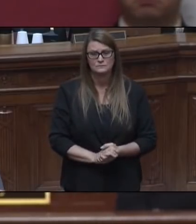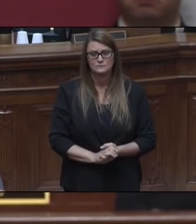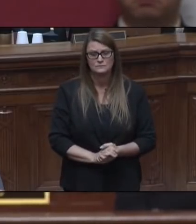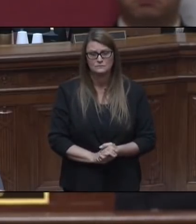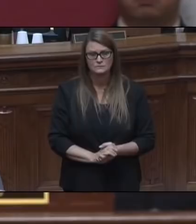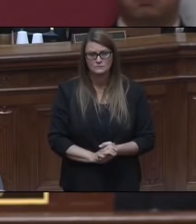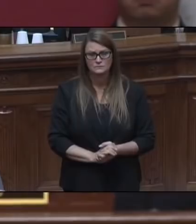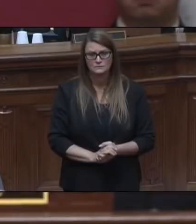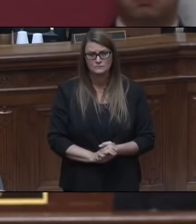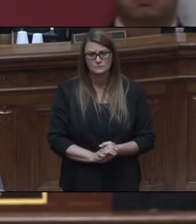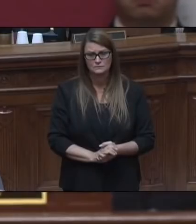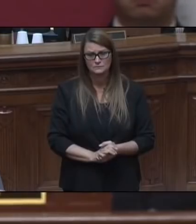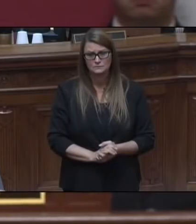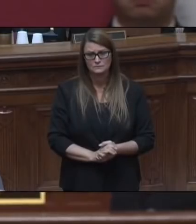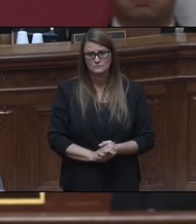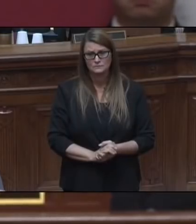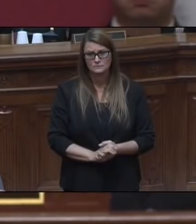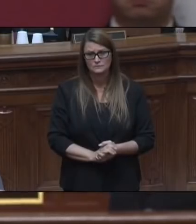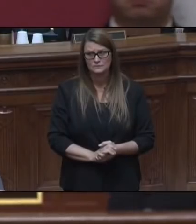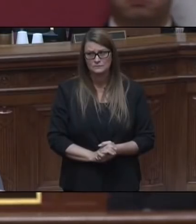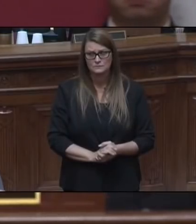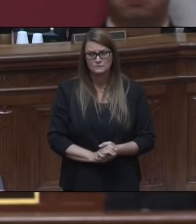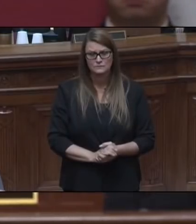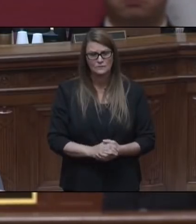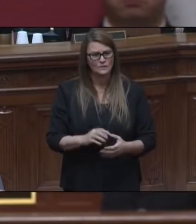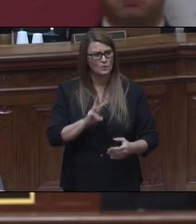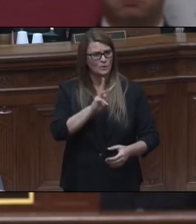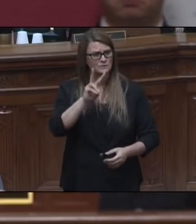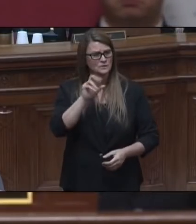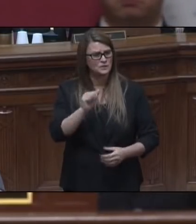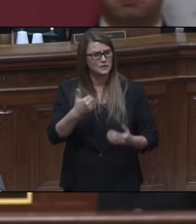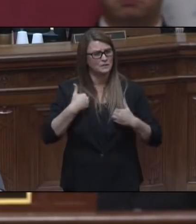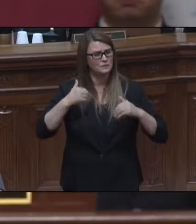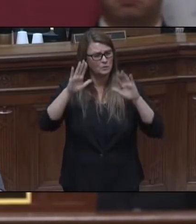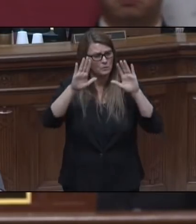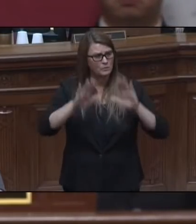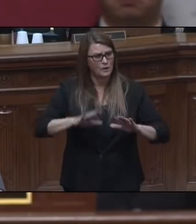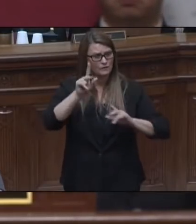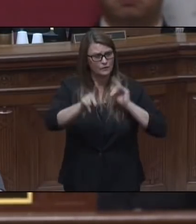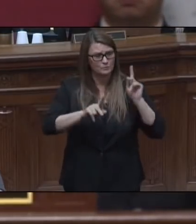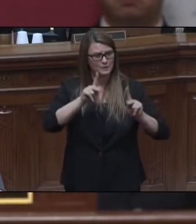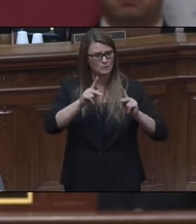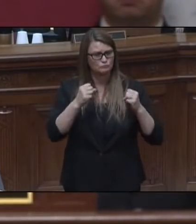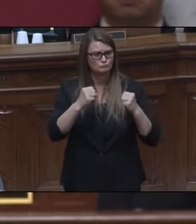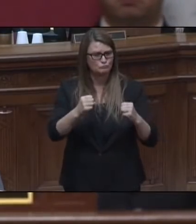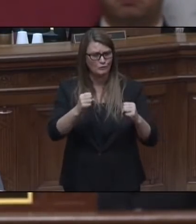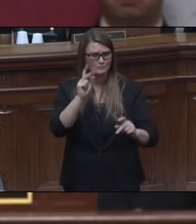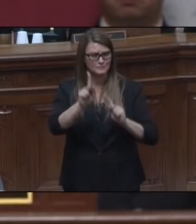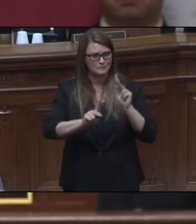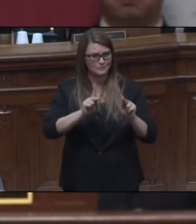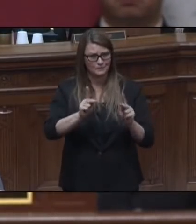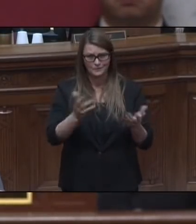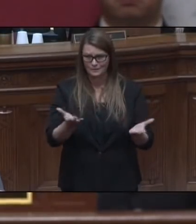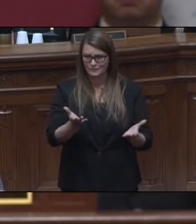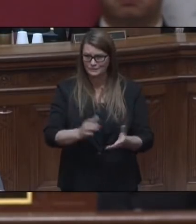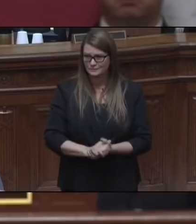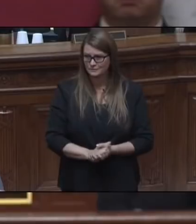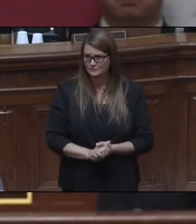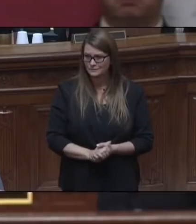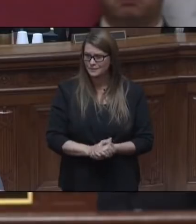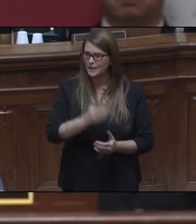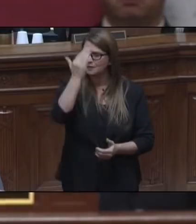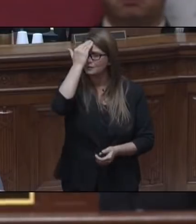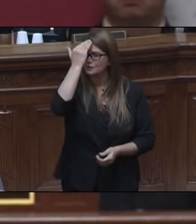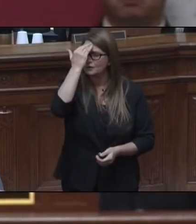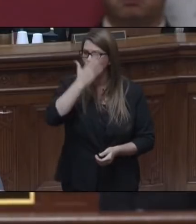know, we're great people, and we're resilient people in West Virginia. And I know in my